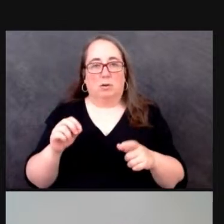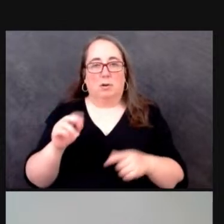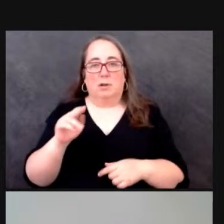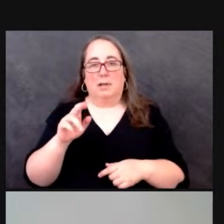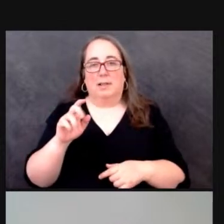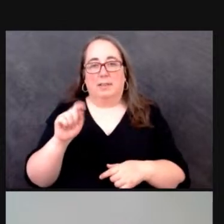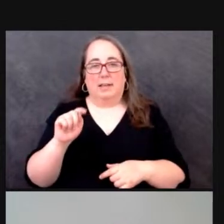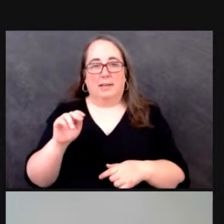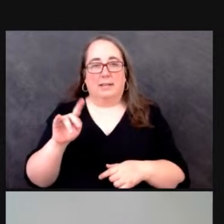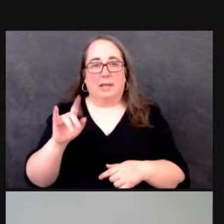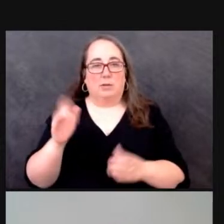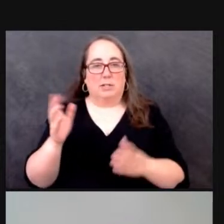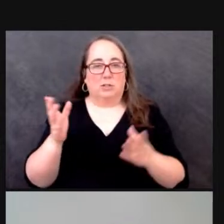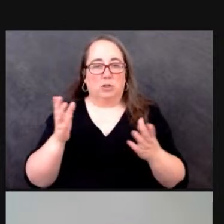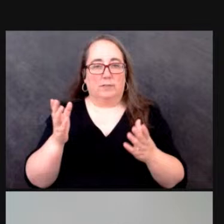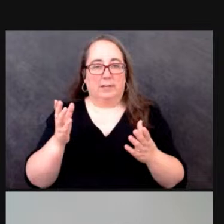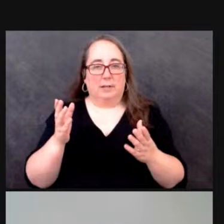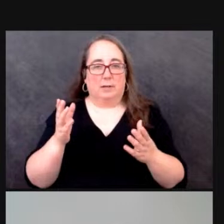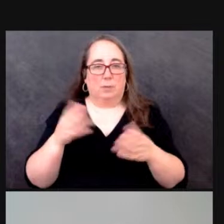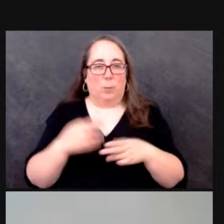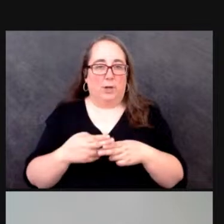serving waiter.